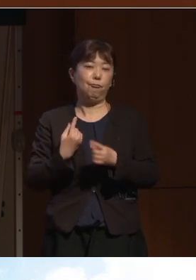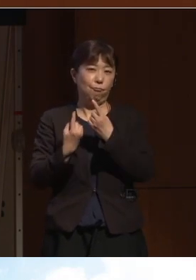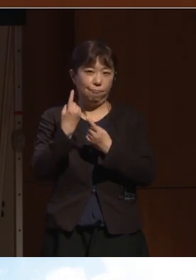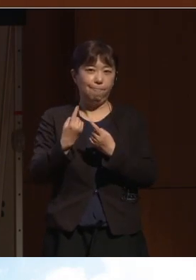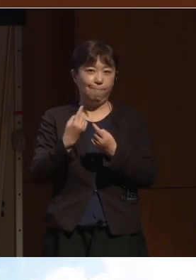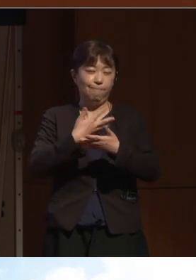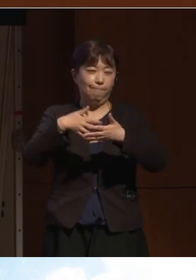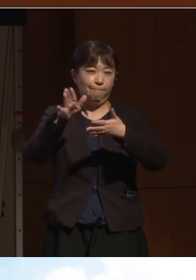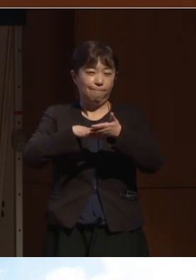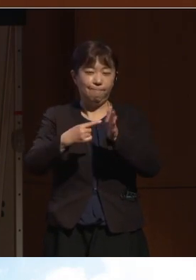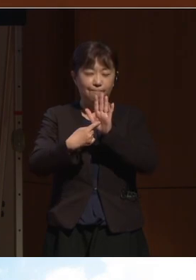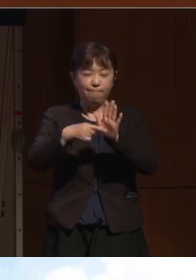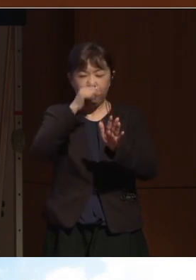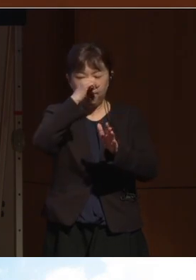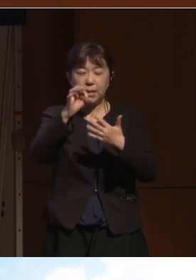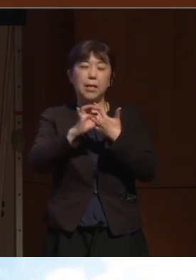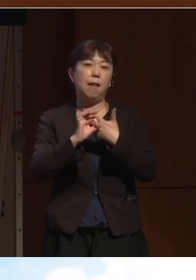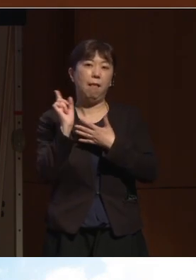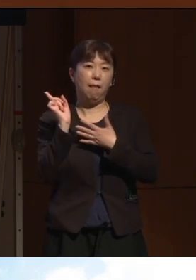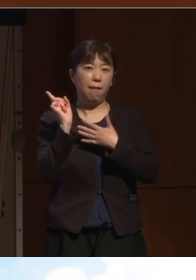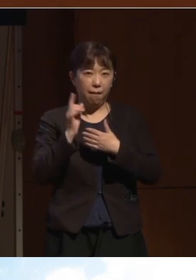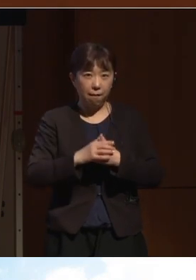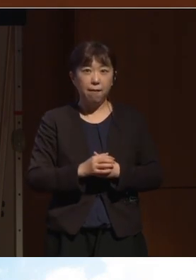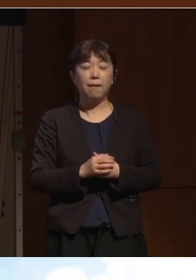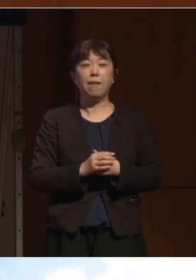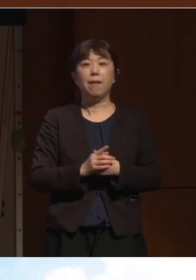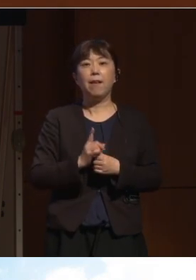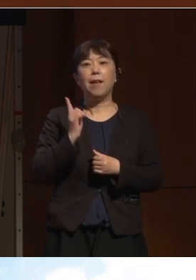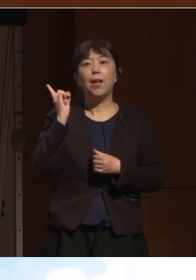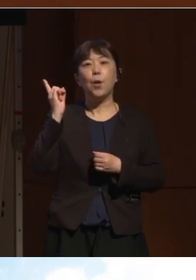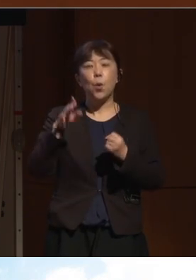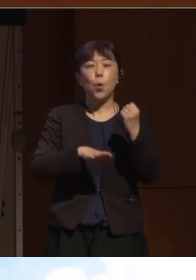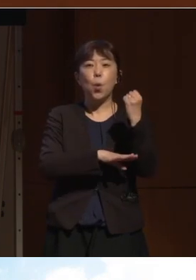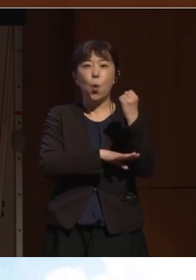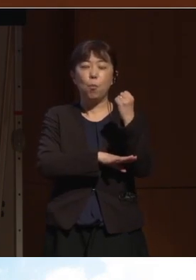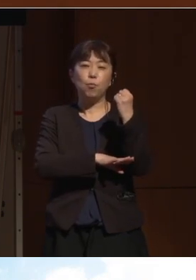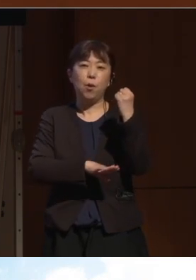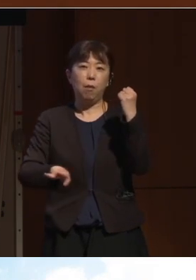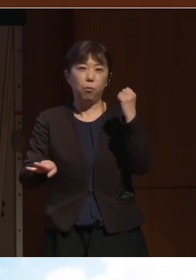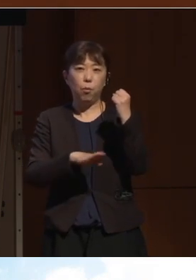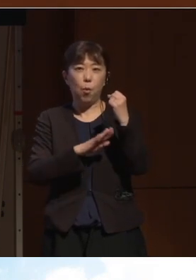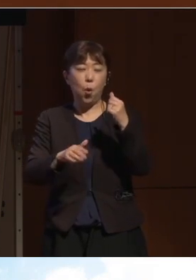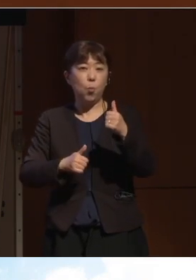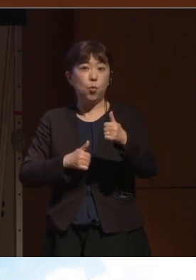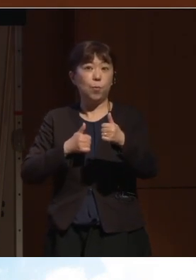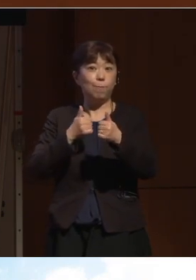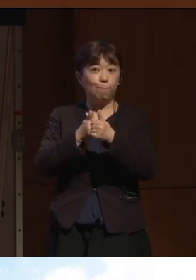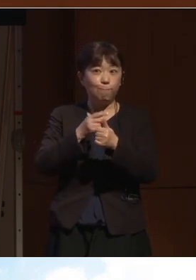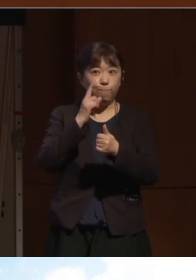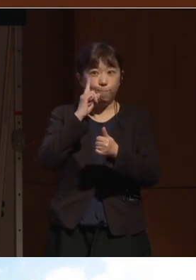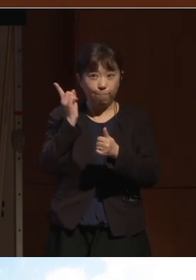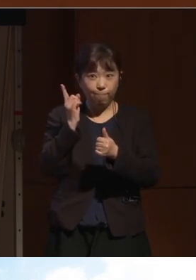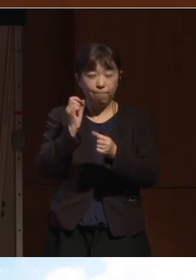as a model for future platform trials, and something that we must remember as we are planning for future